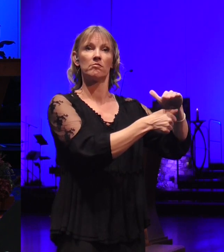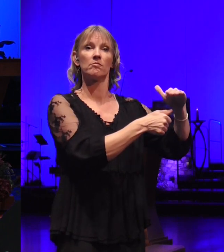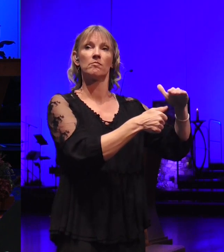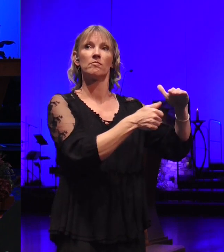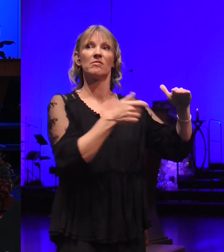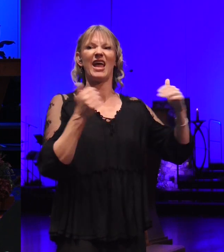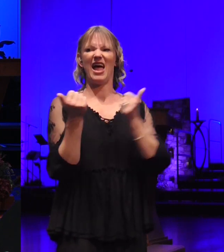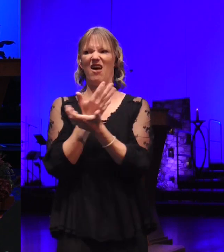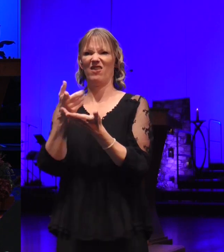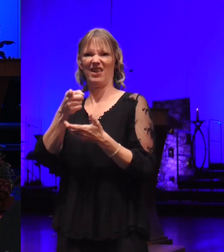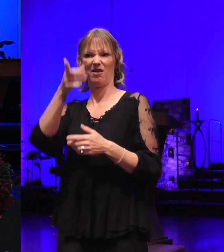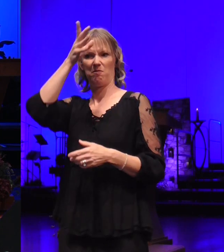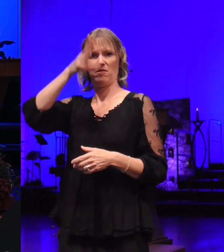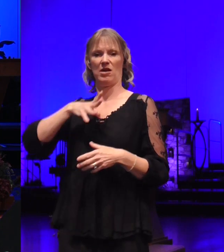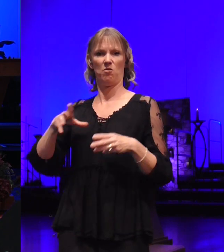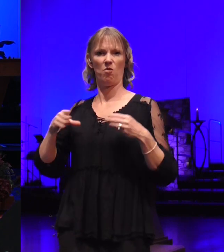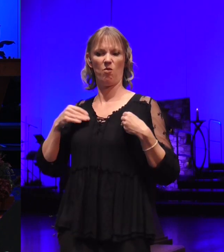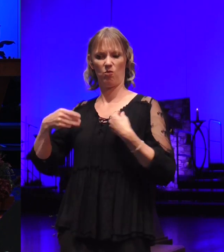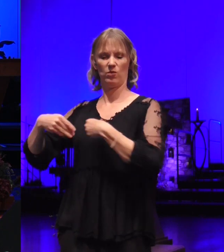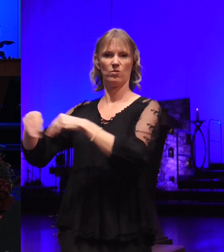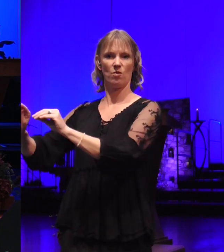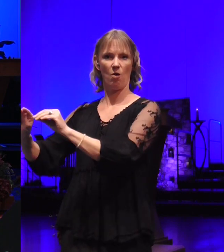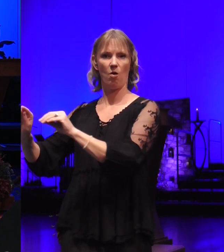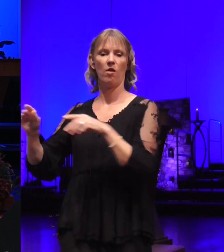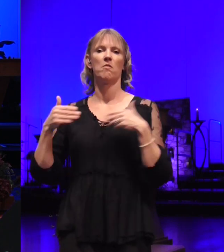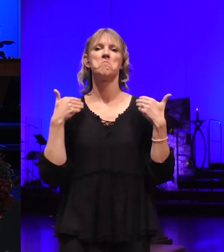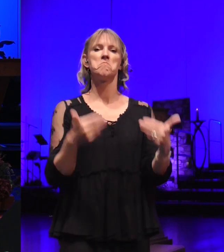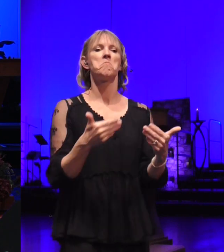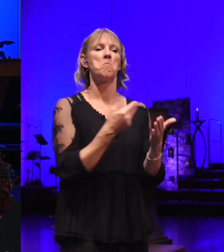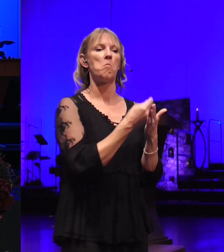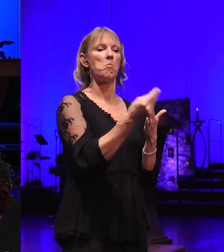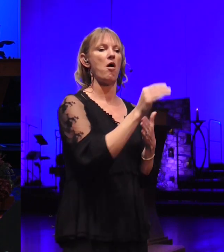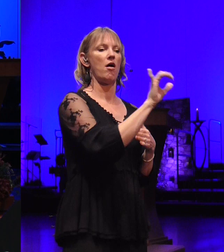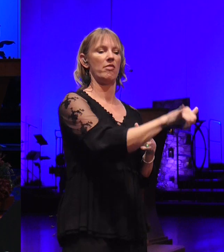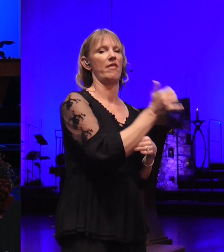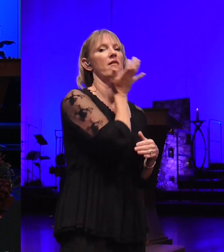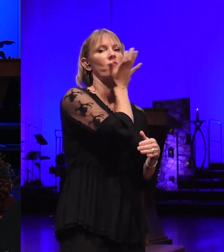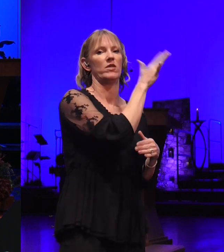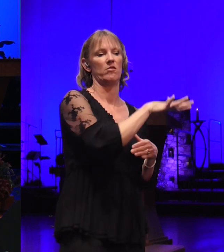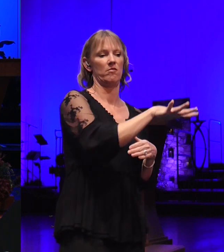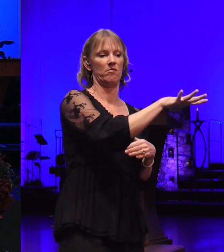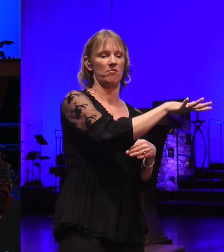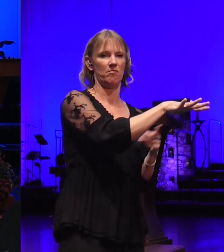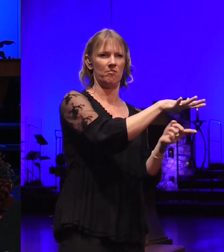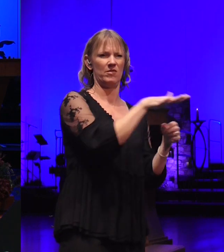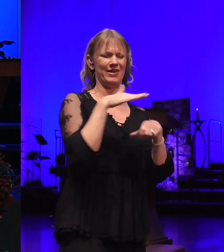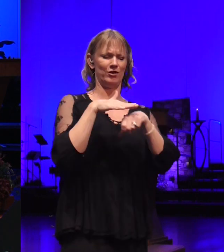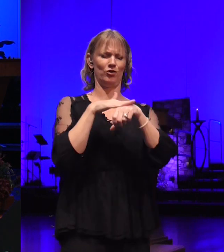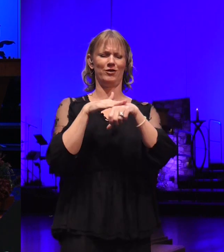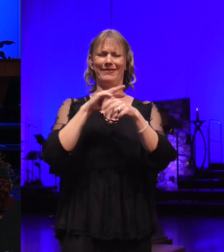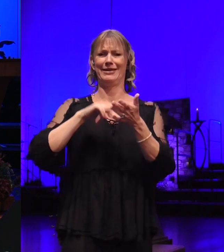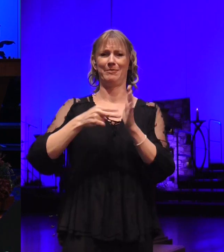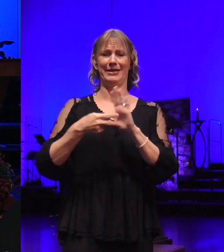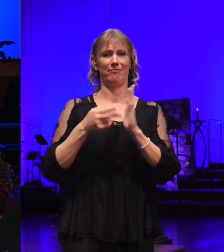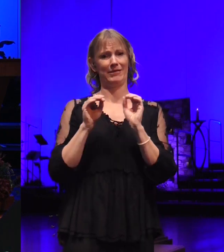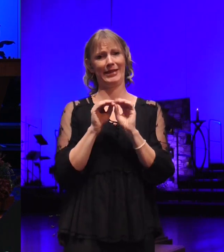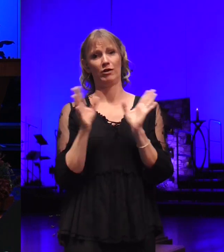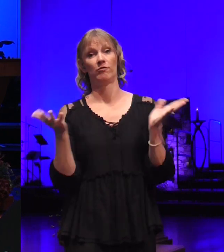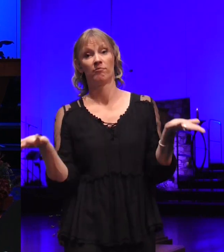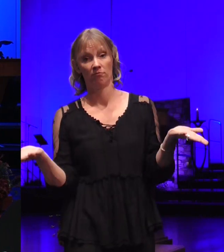sold everything he owned, and bought that field. The surface meaning is pretty